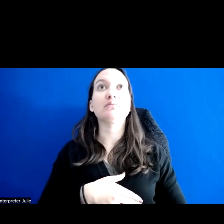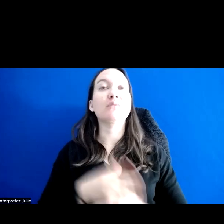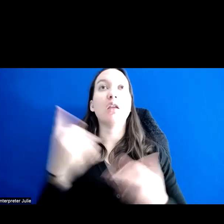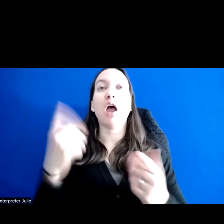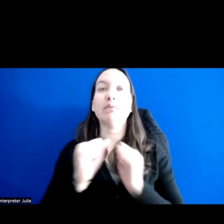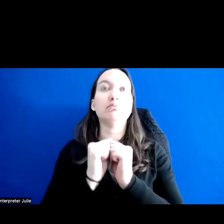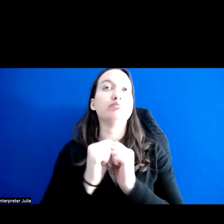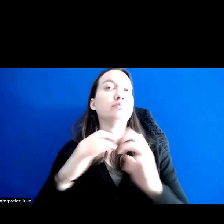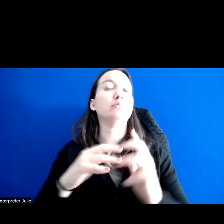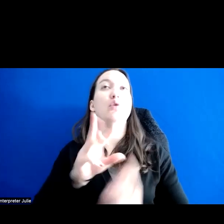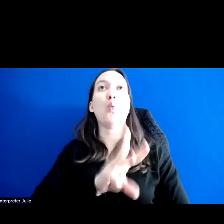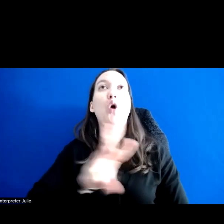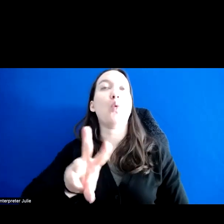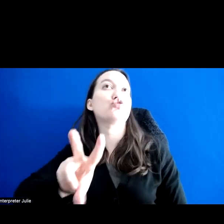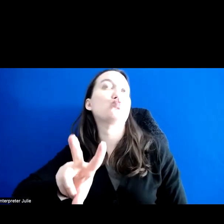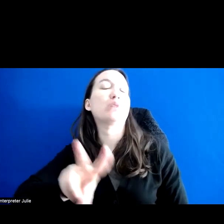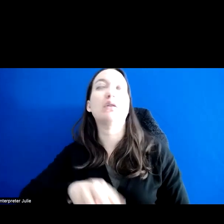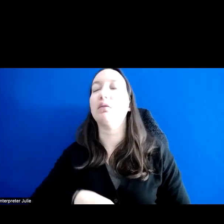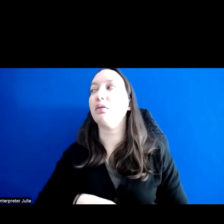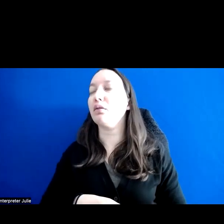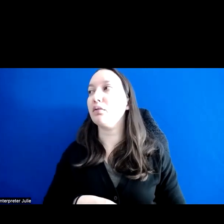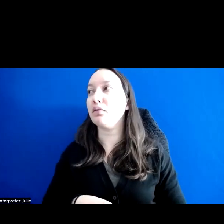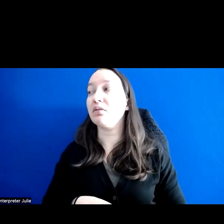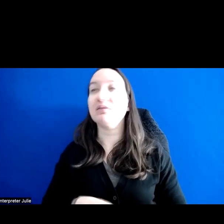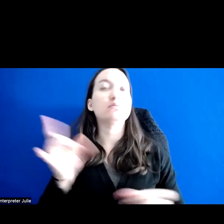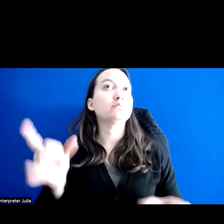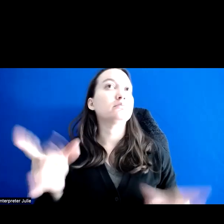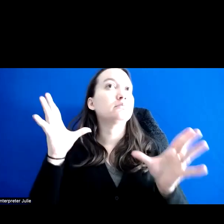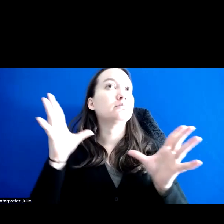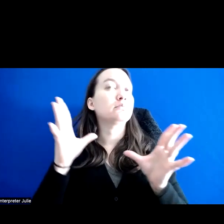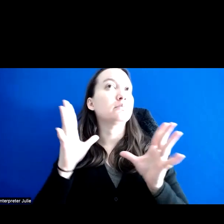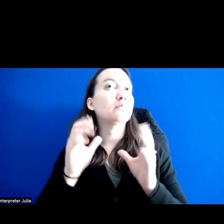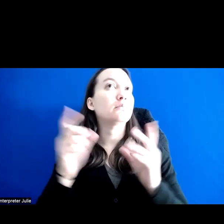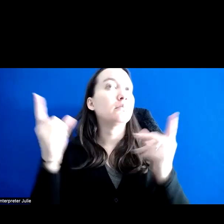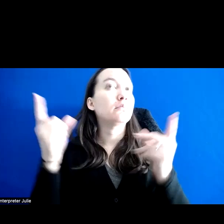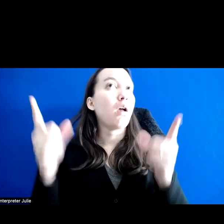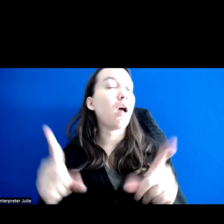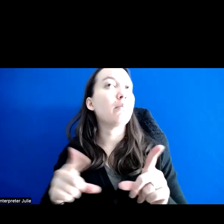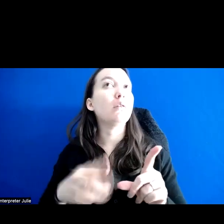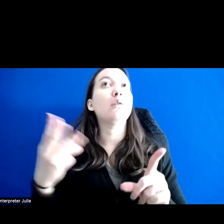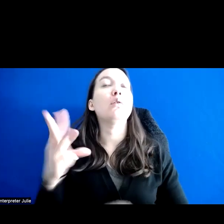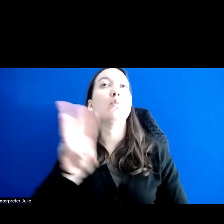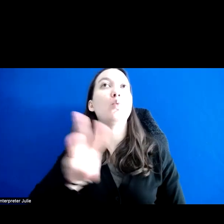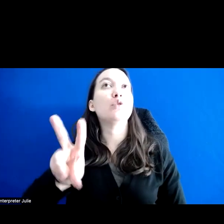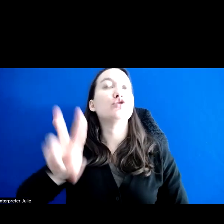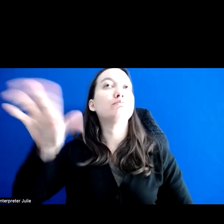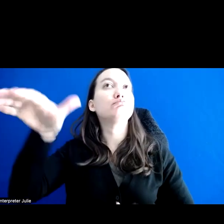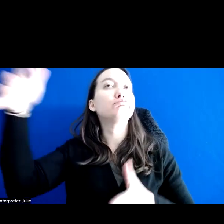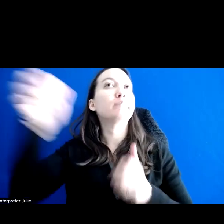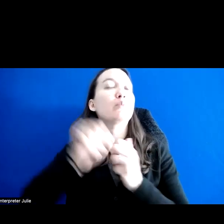fallout of the Second World War, the whole tragedy of the fallout of the Second World War in Europe.